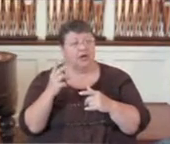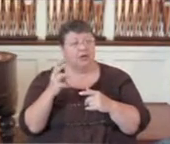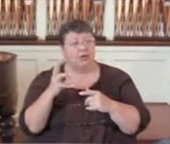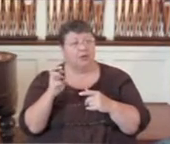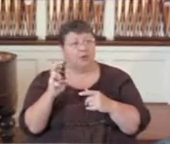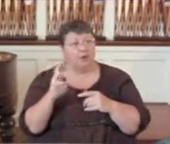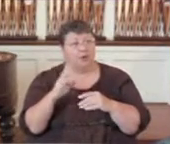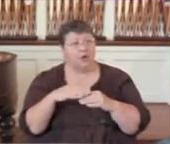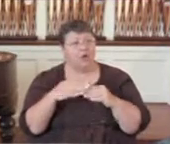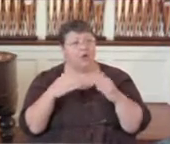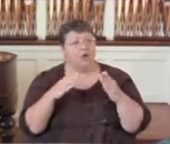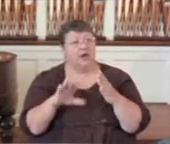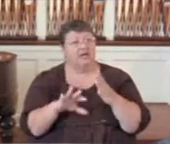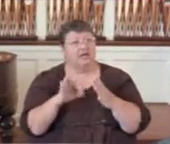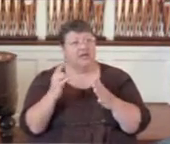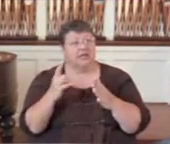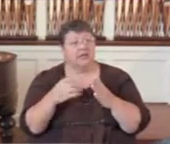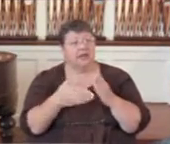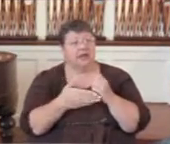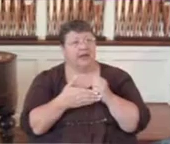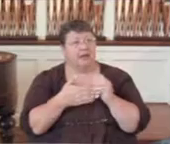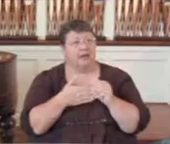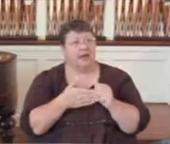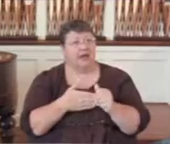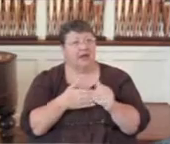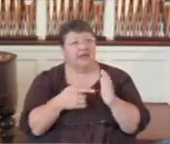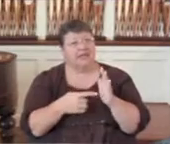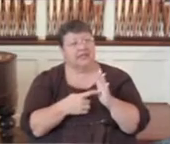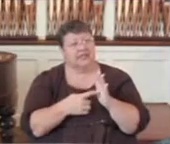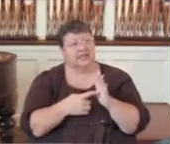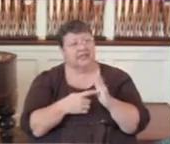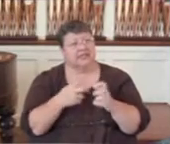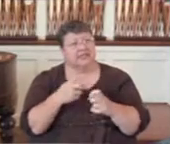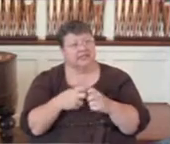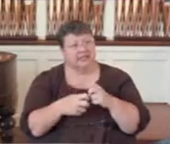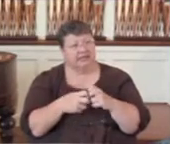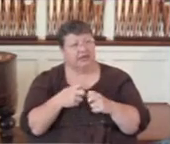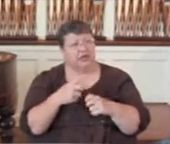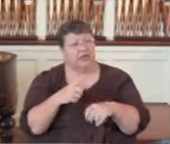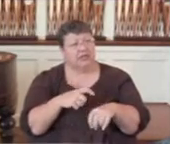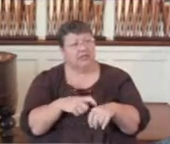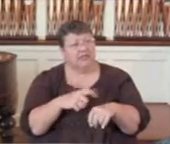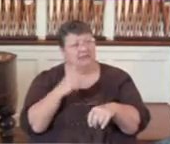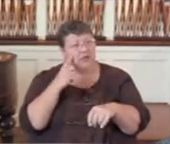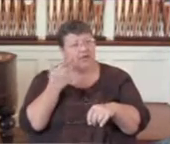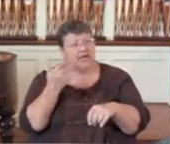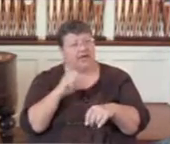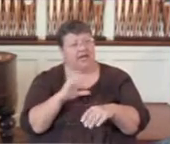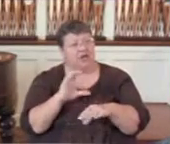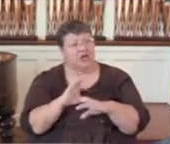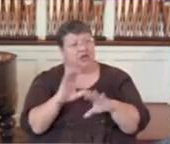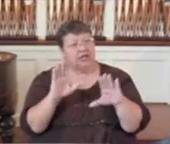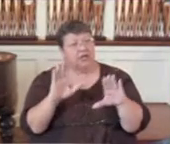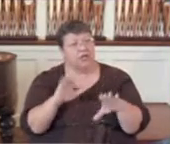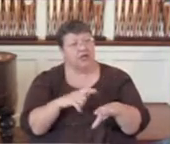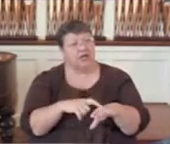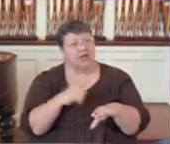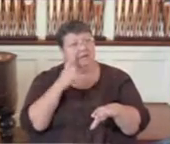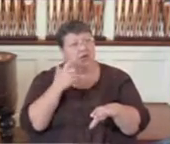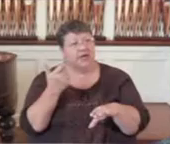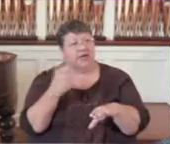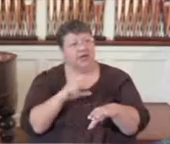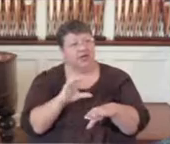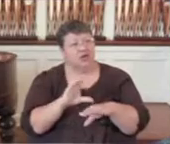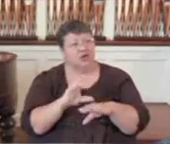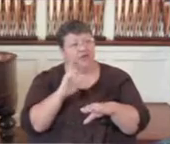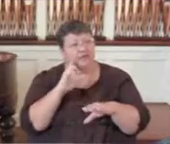well on our way to finding somebody to help guide us. And this is a difficult time for any church, and a wonderful time for any church,